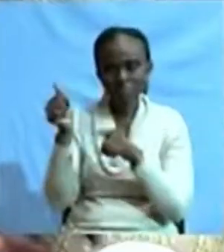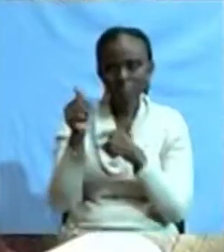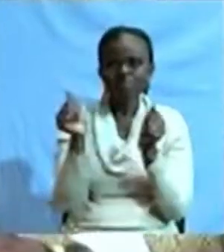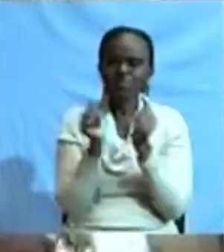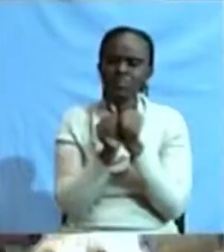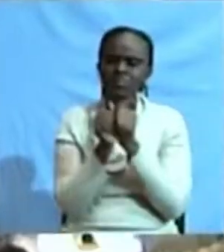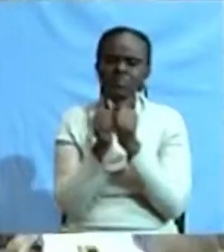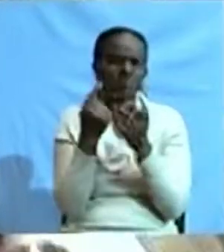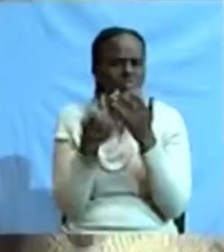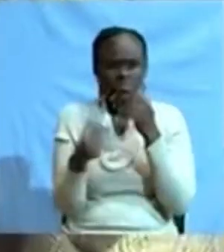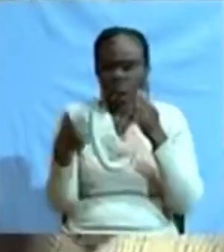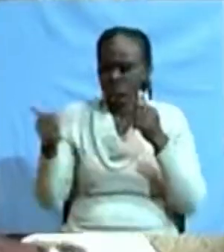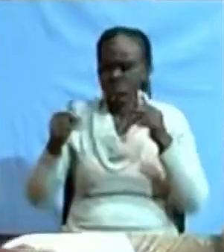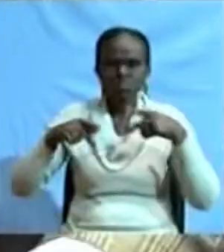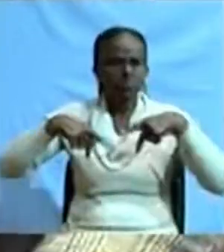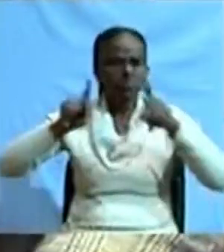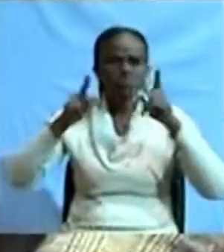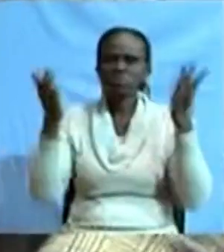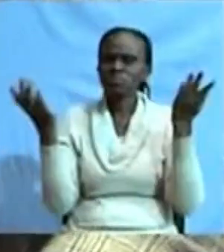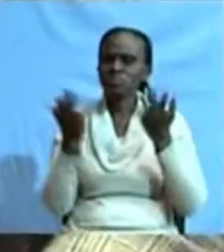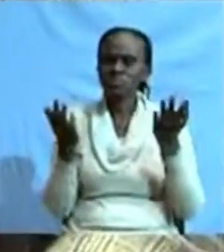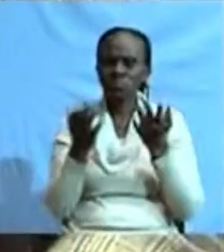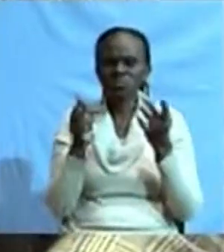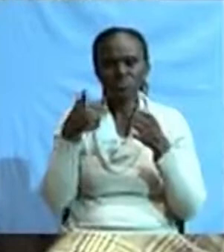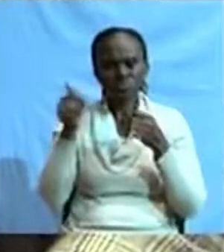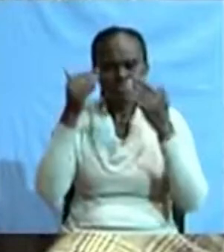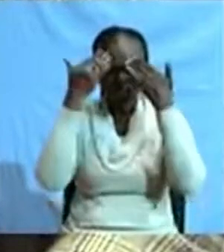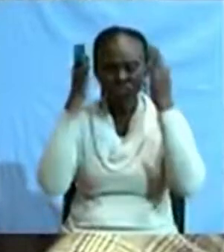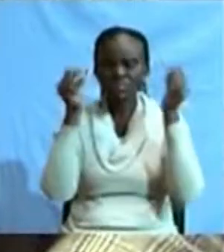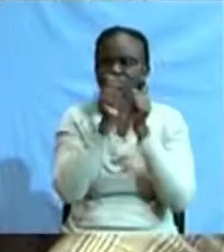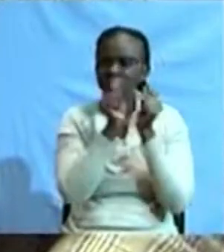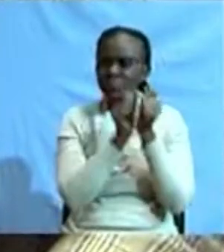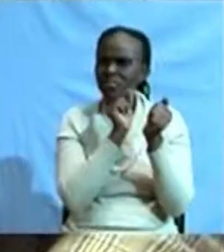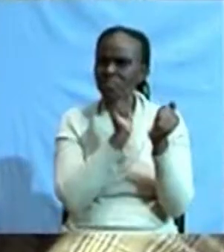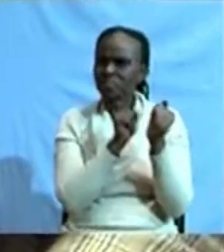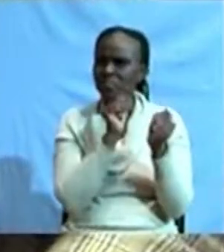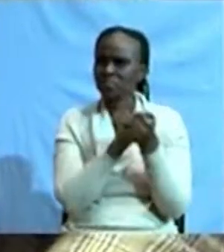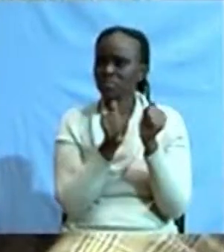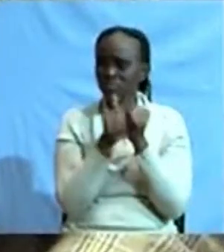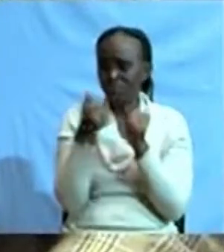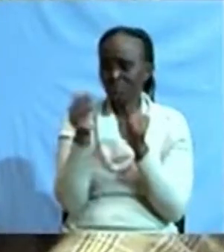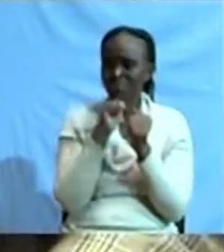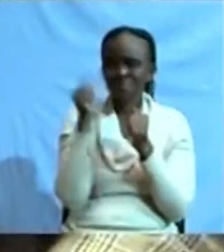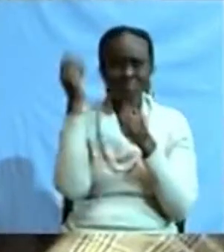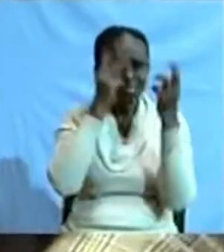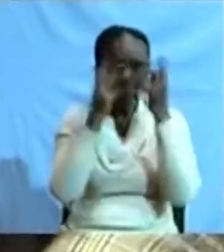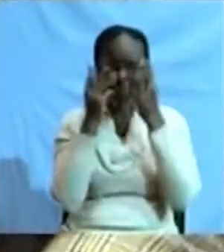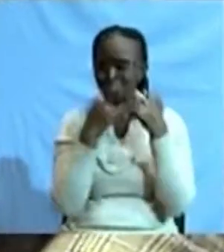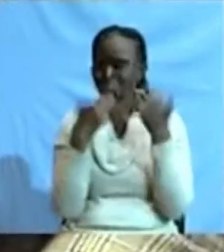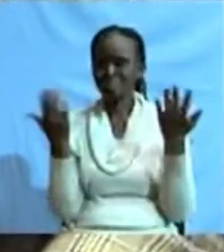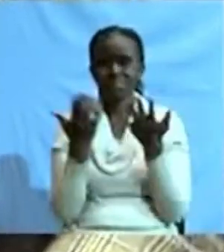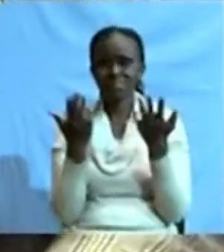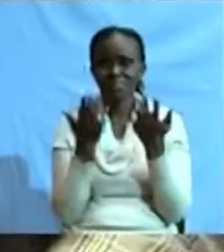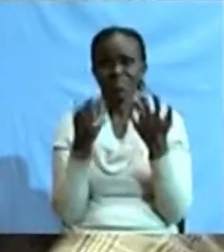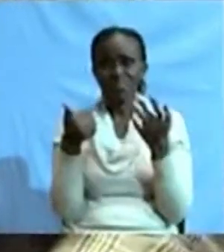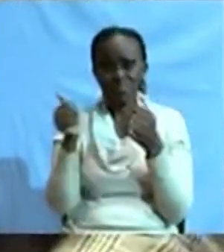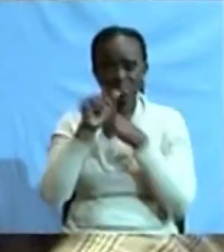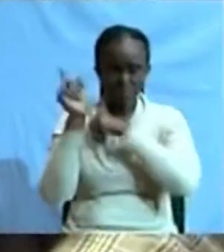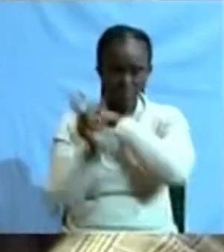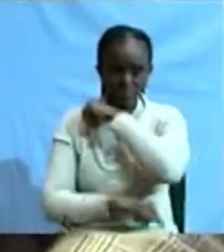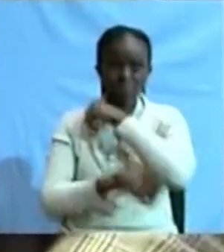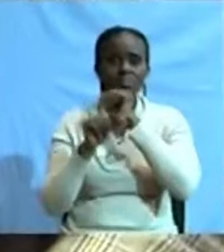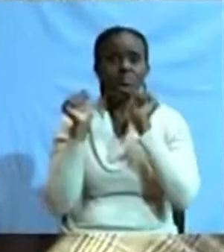impunity you don't take permission, you are aware about the consequences. Are you not worried that you'll be